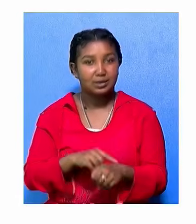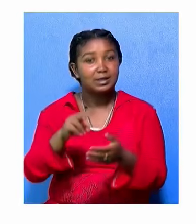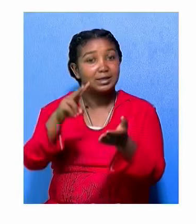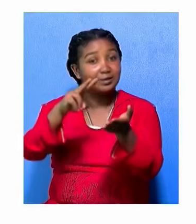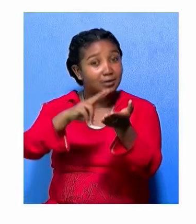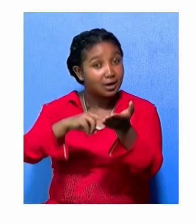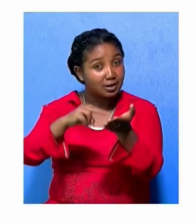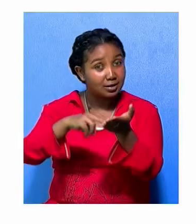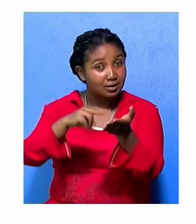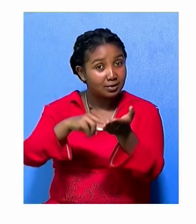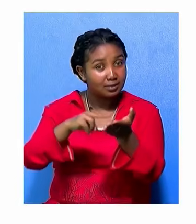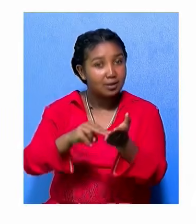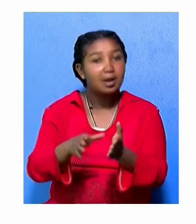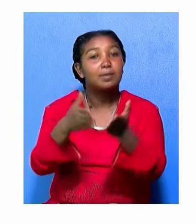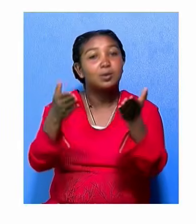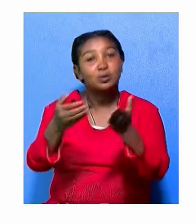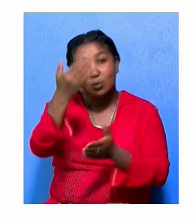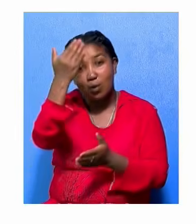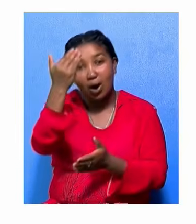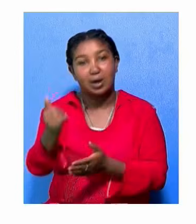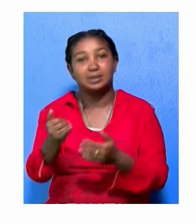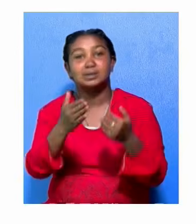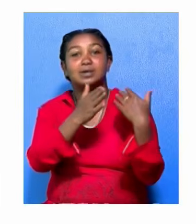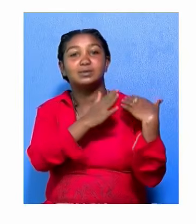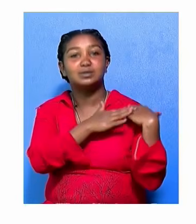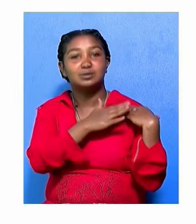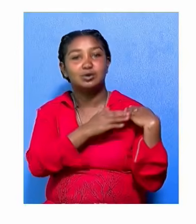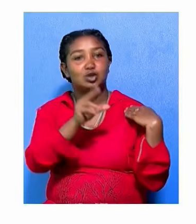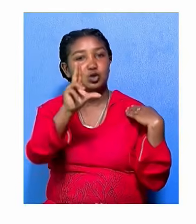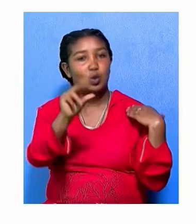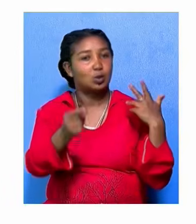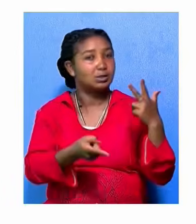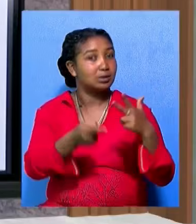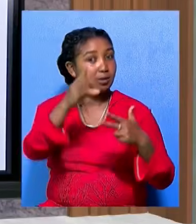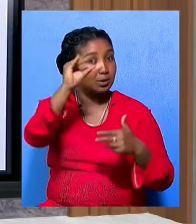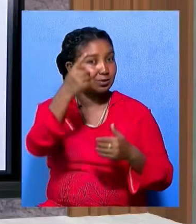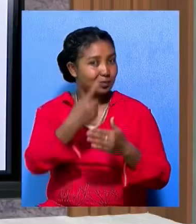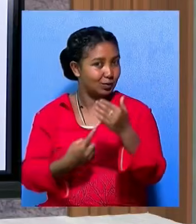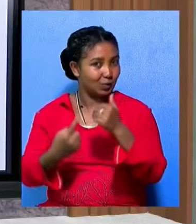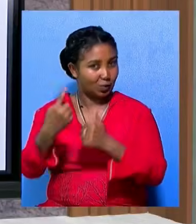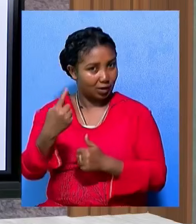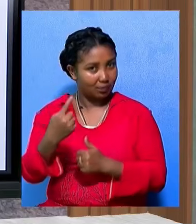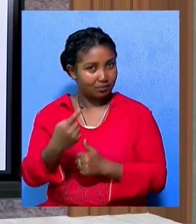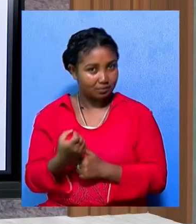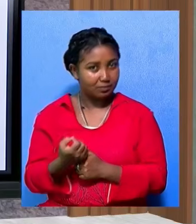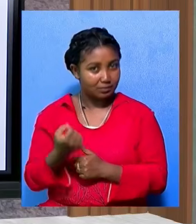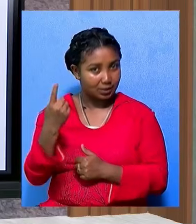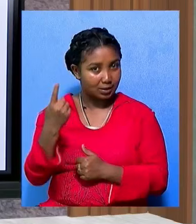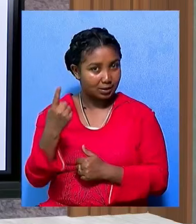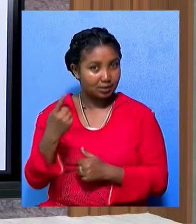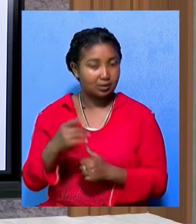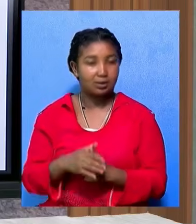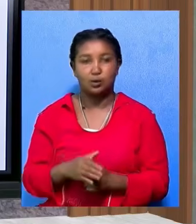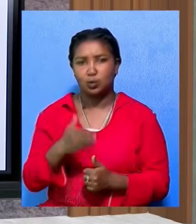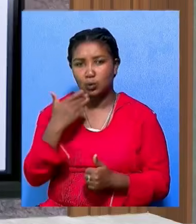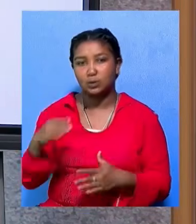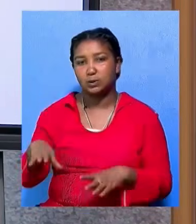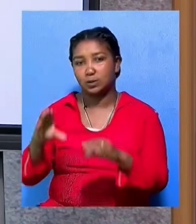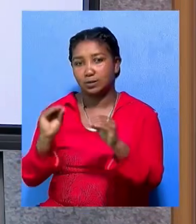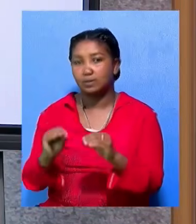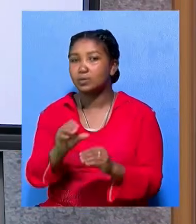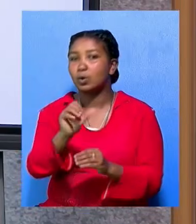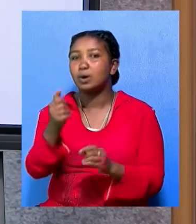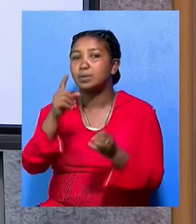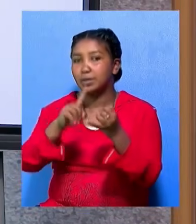read books because the subject is not third person singular. Is it clear? Good student. What